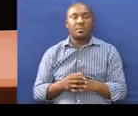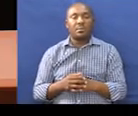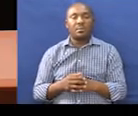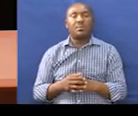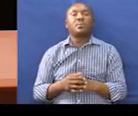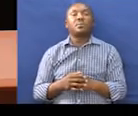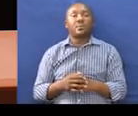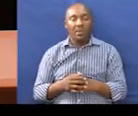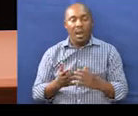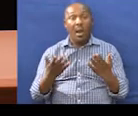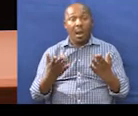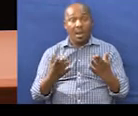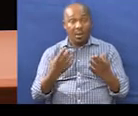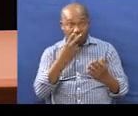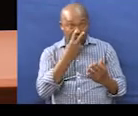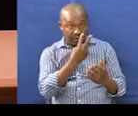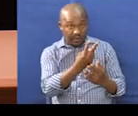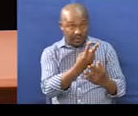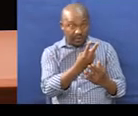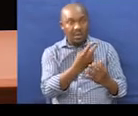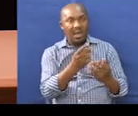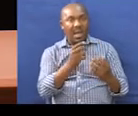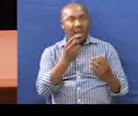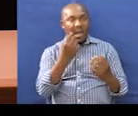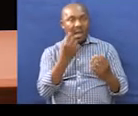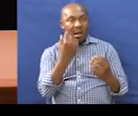A red ring